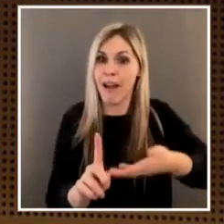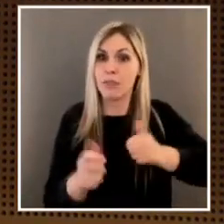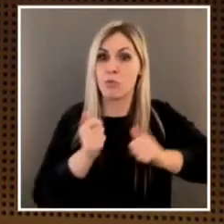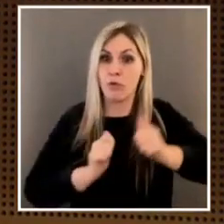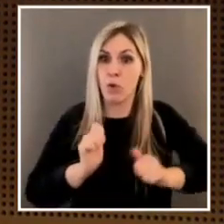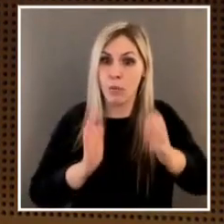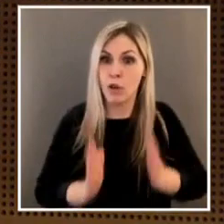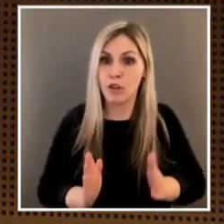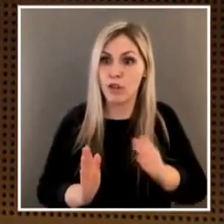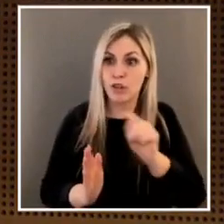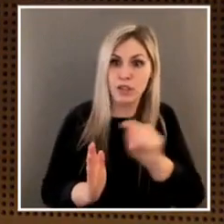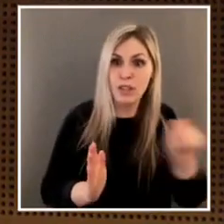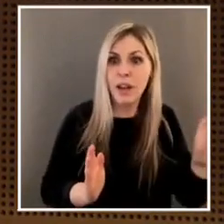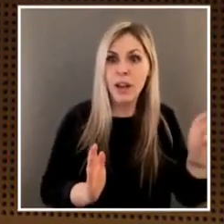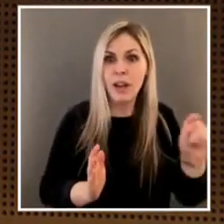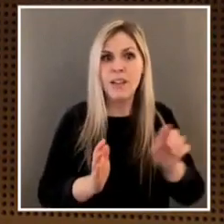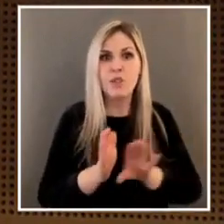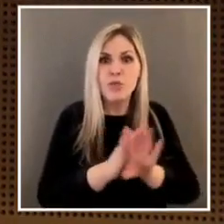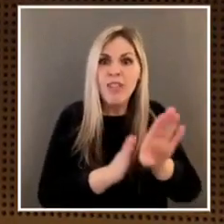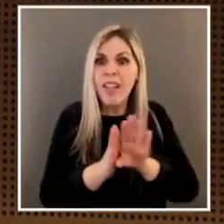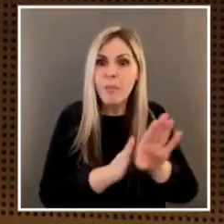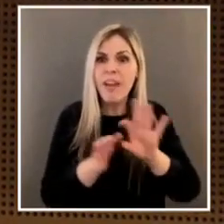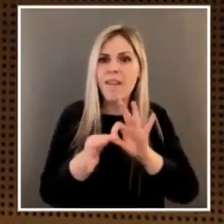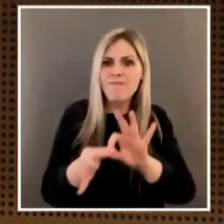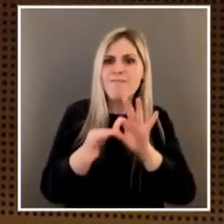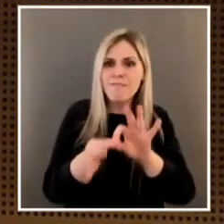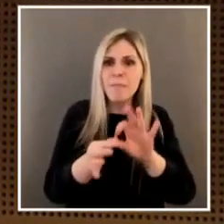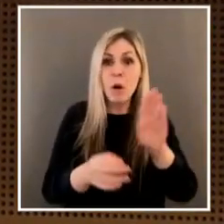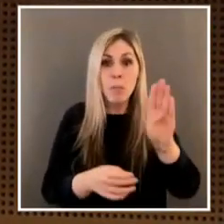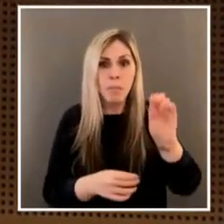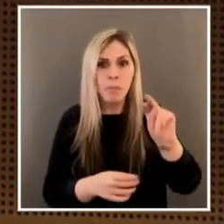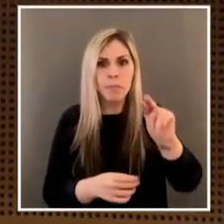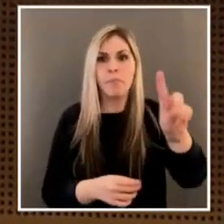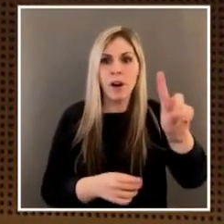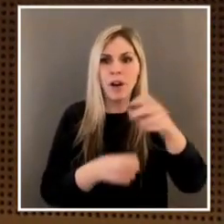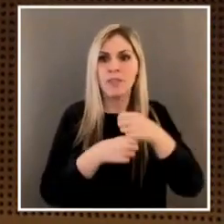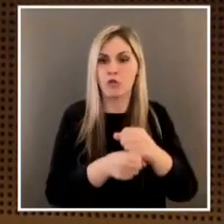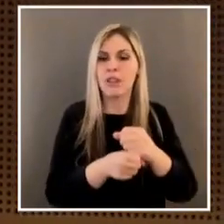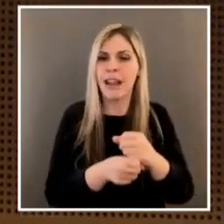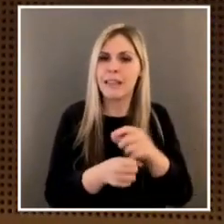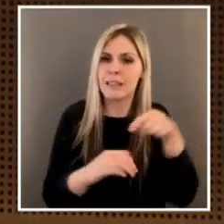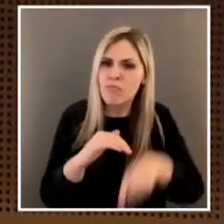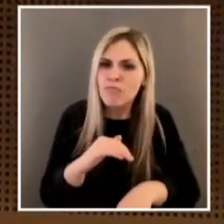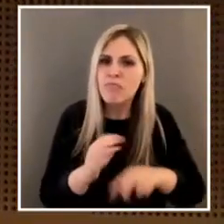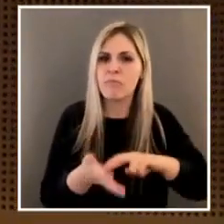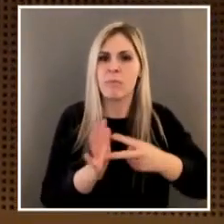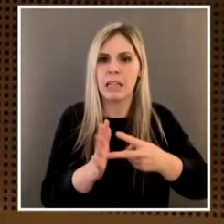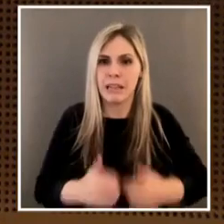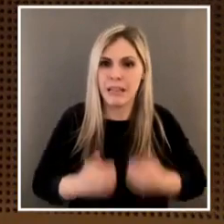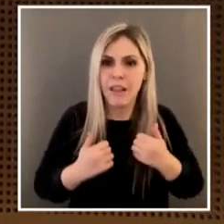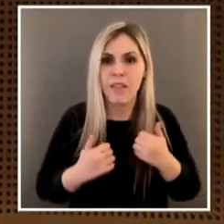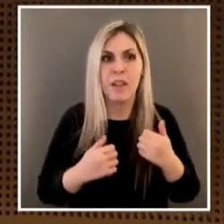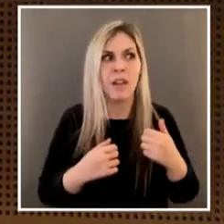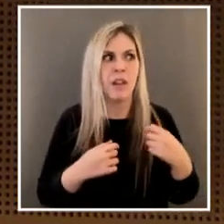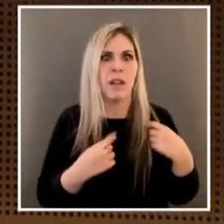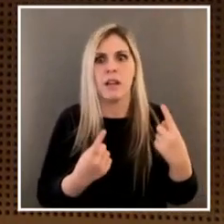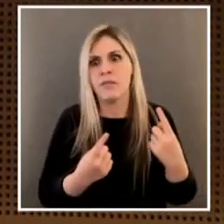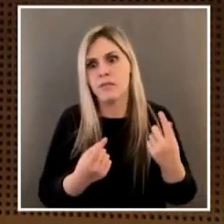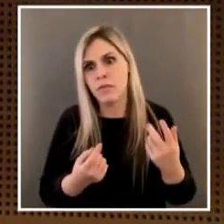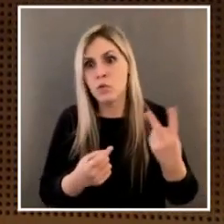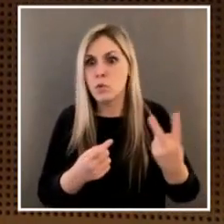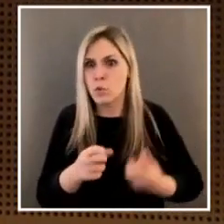those communal bonds that give our lives meaning. And after years of pandemic, this